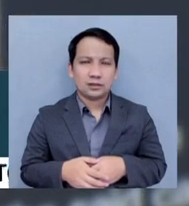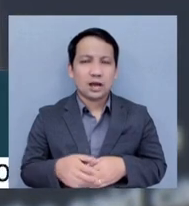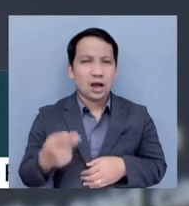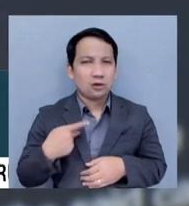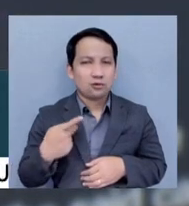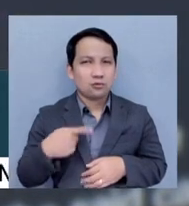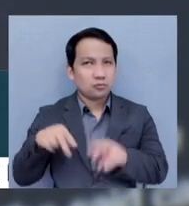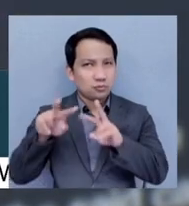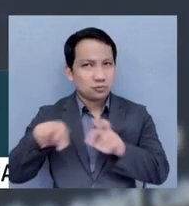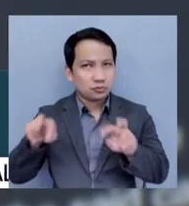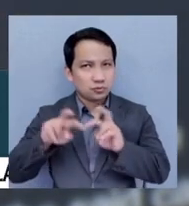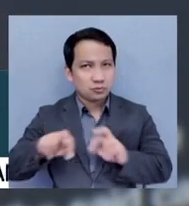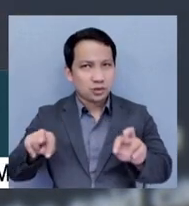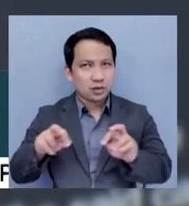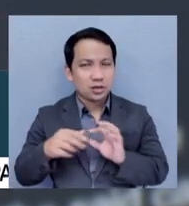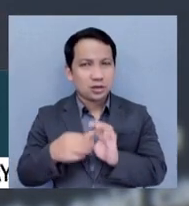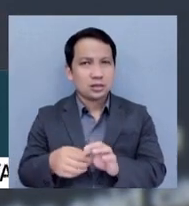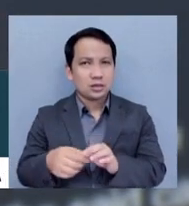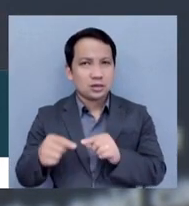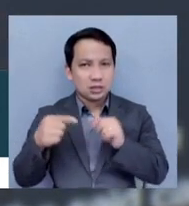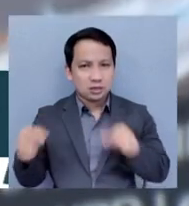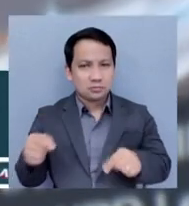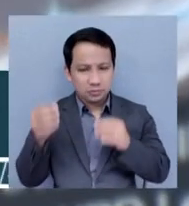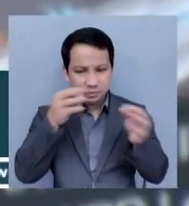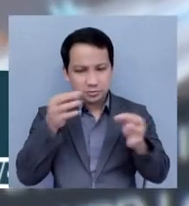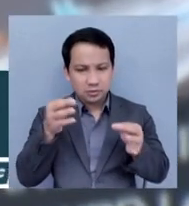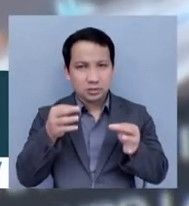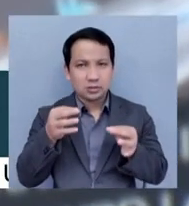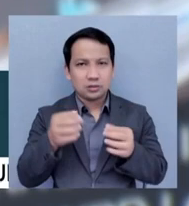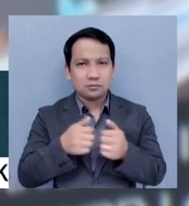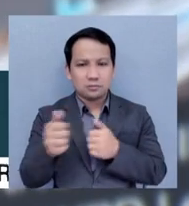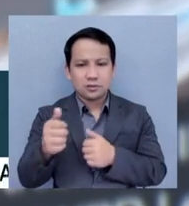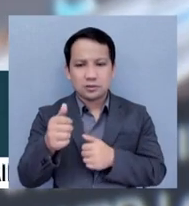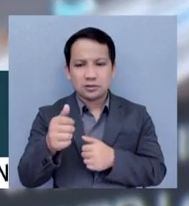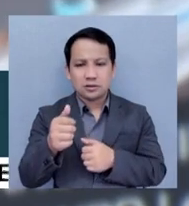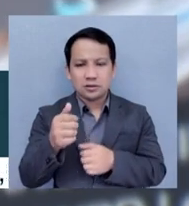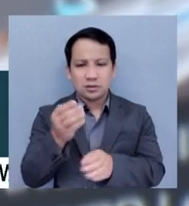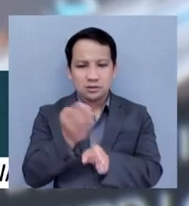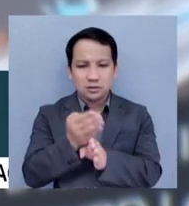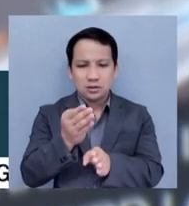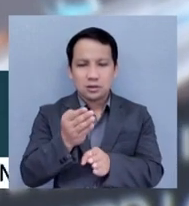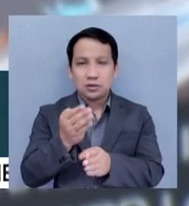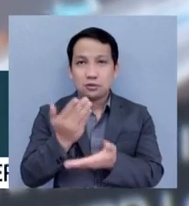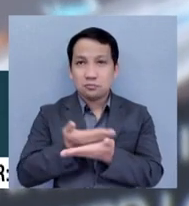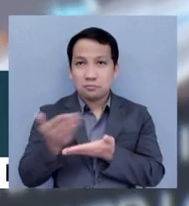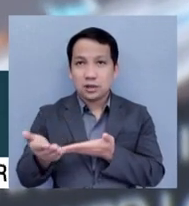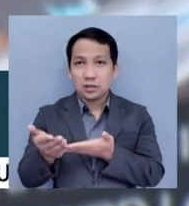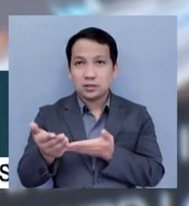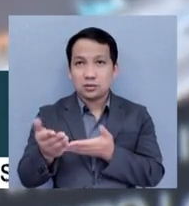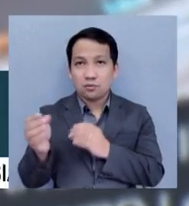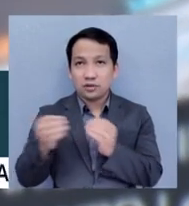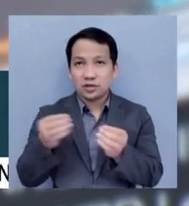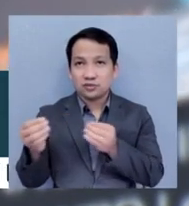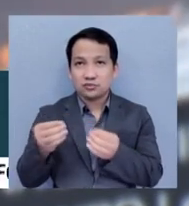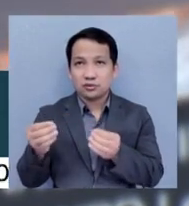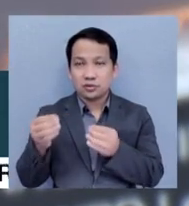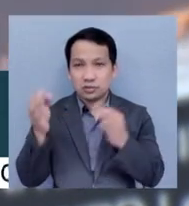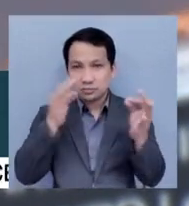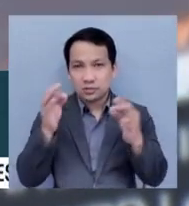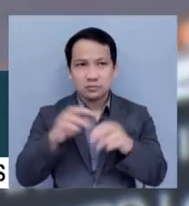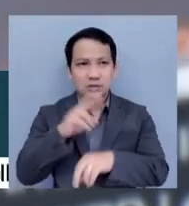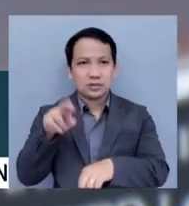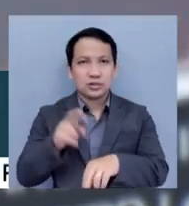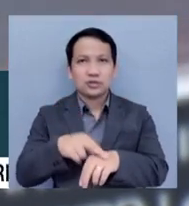investigating yung anti-illegal drug bust by bust committed by police officers in Region